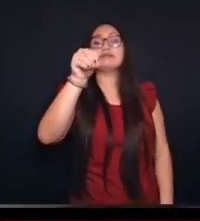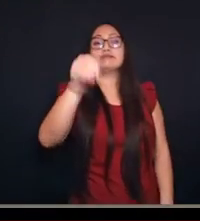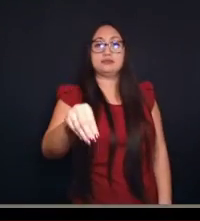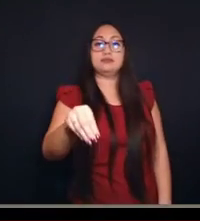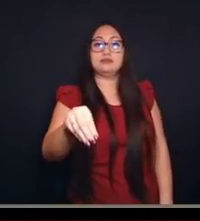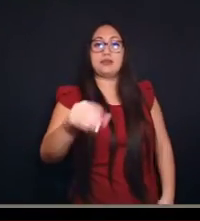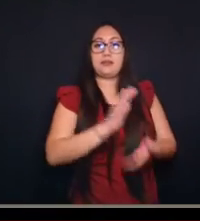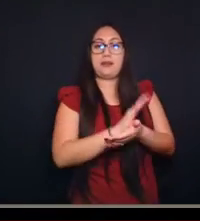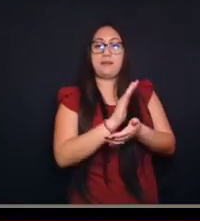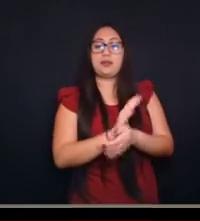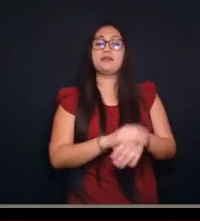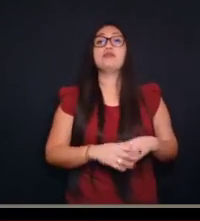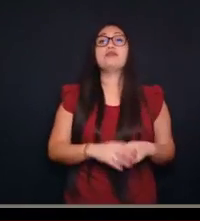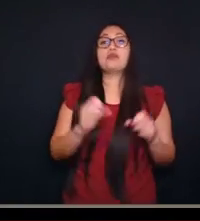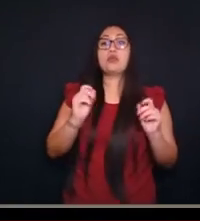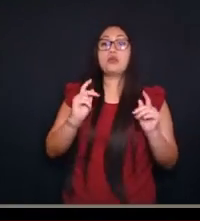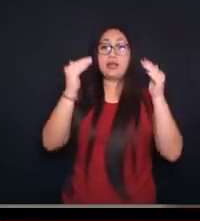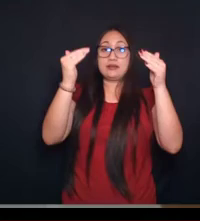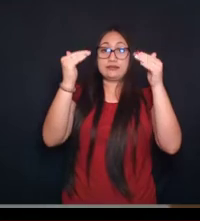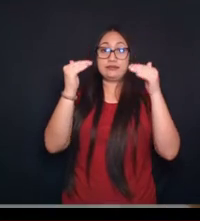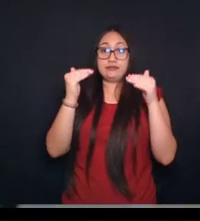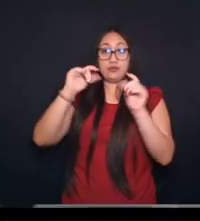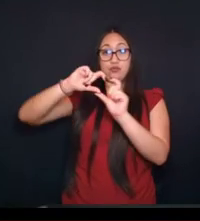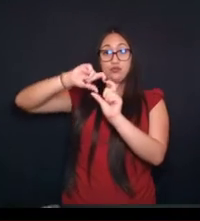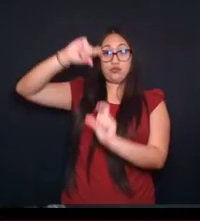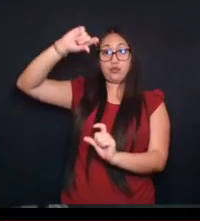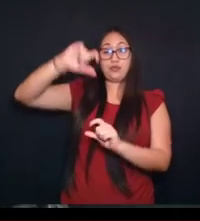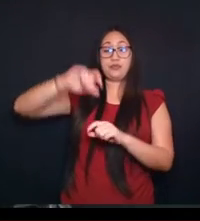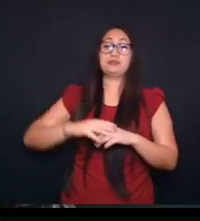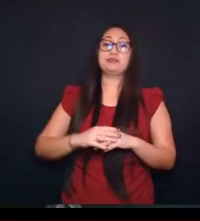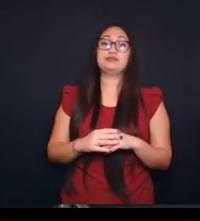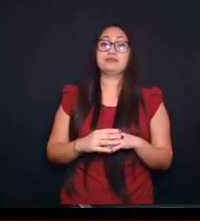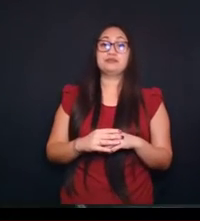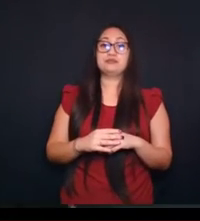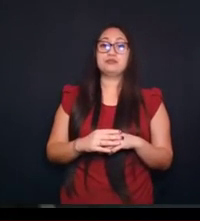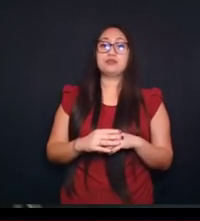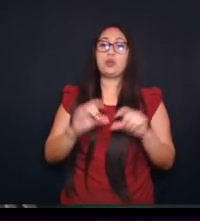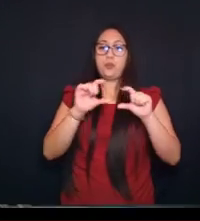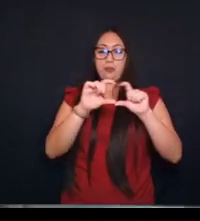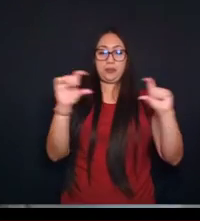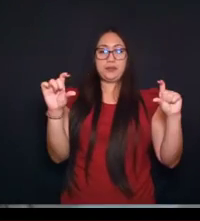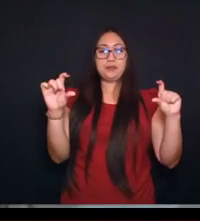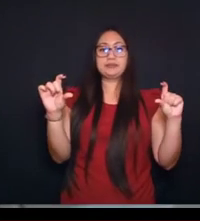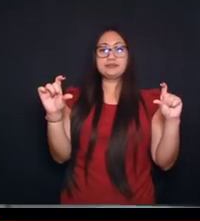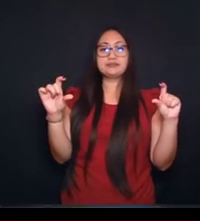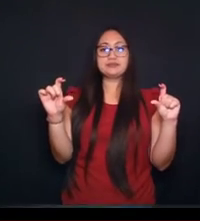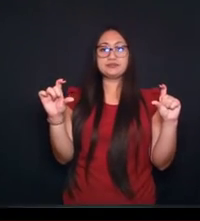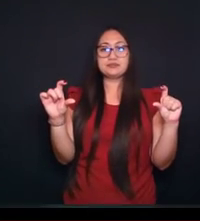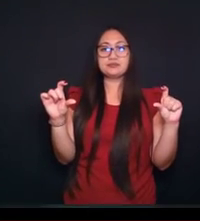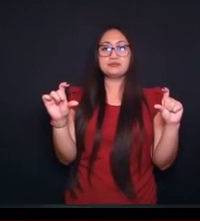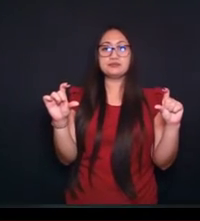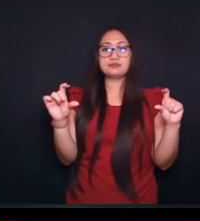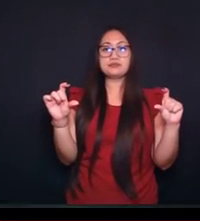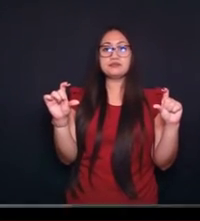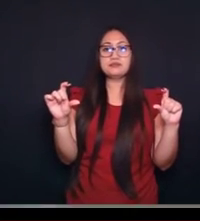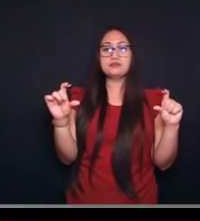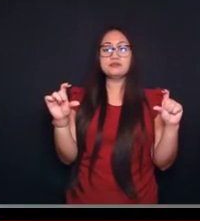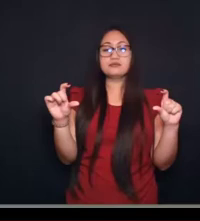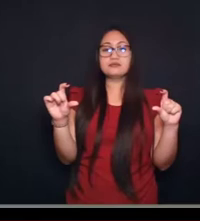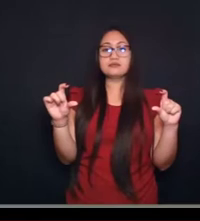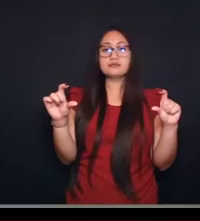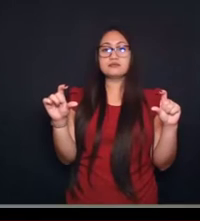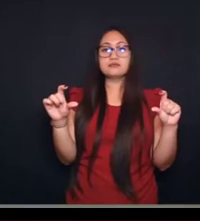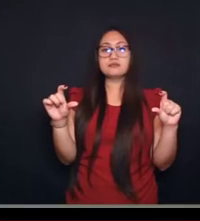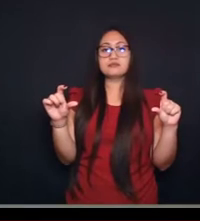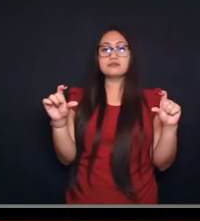Next row, here we go. Bottom row. What would happen if water